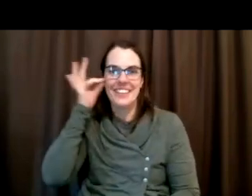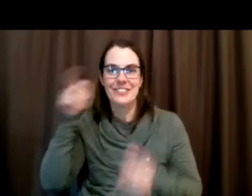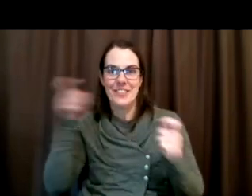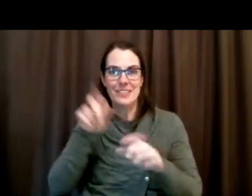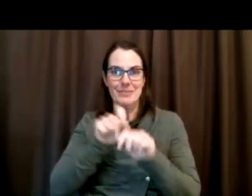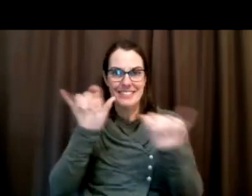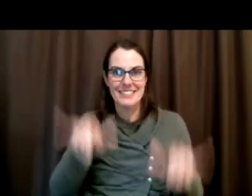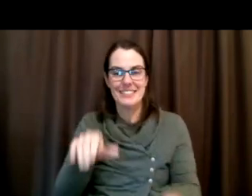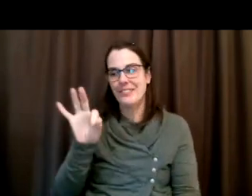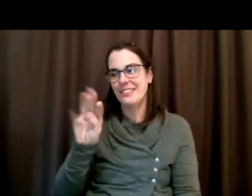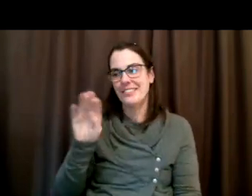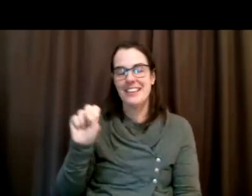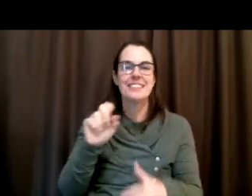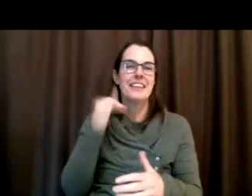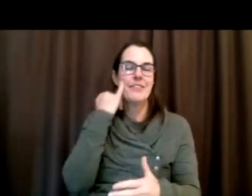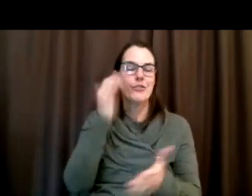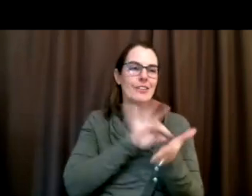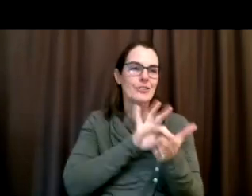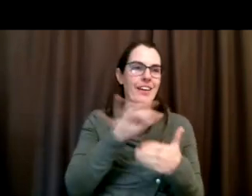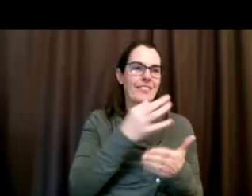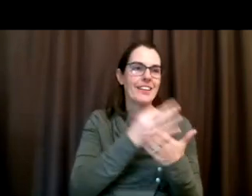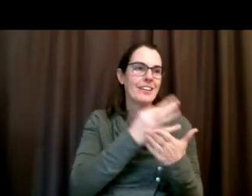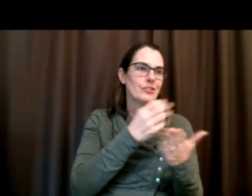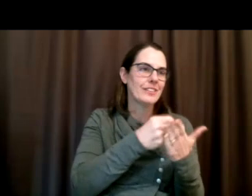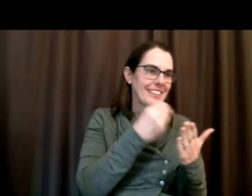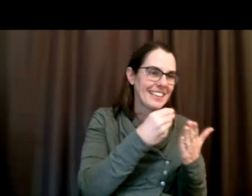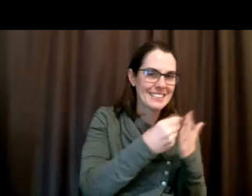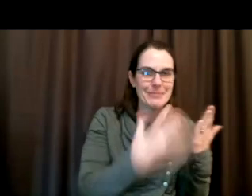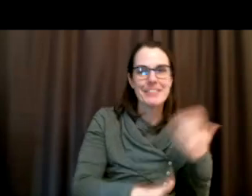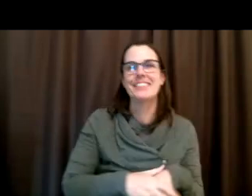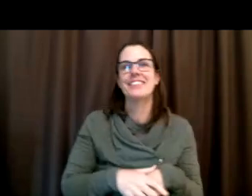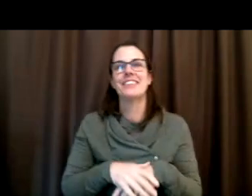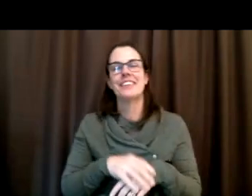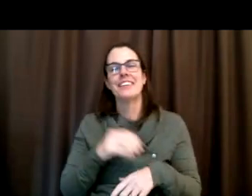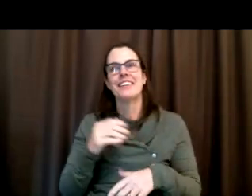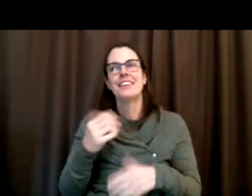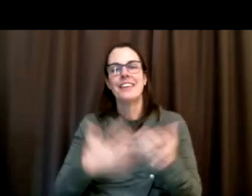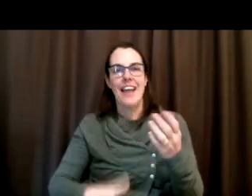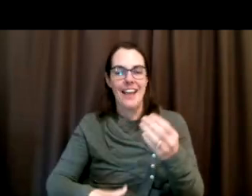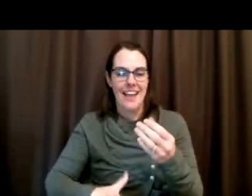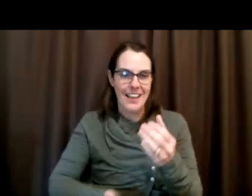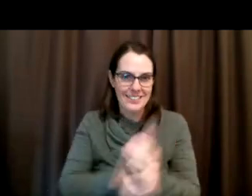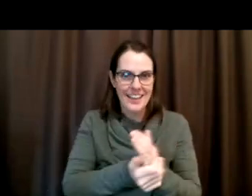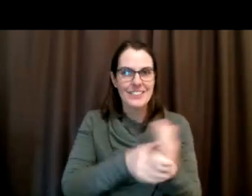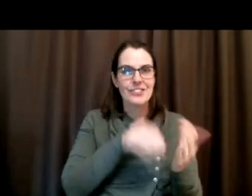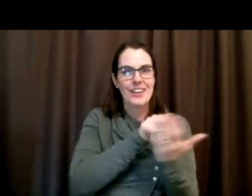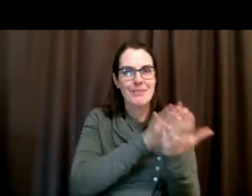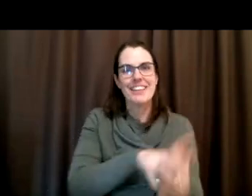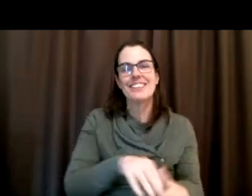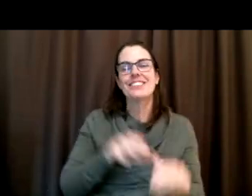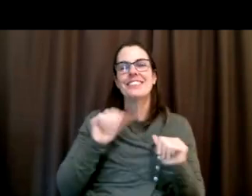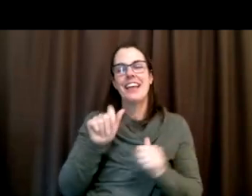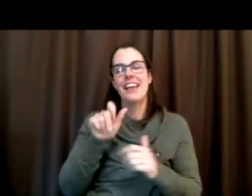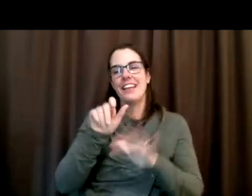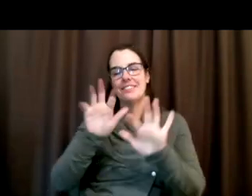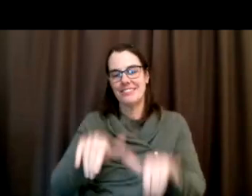income and expenses, you can run budget to actuals, you can attach documentation if need be, right? You can enter journal entries. If